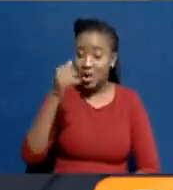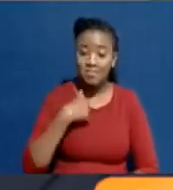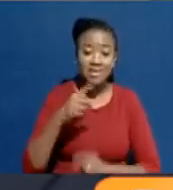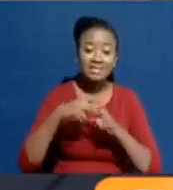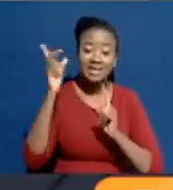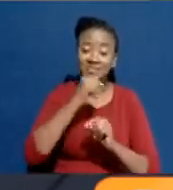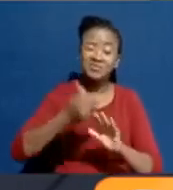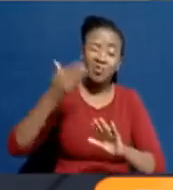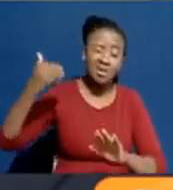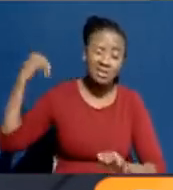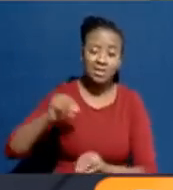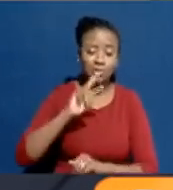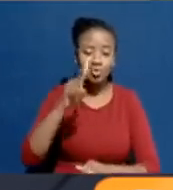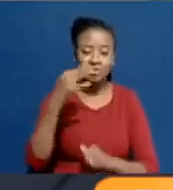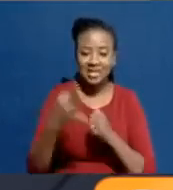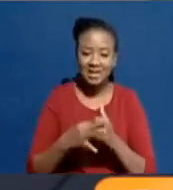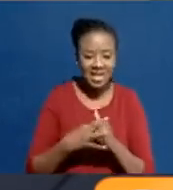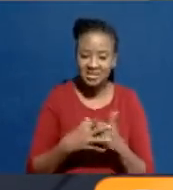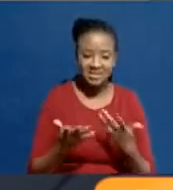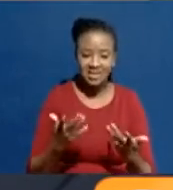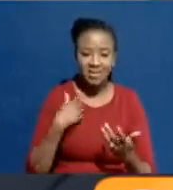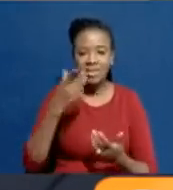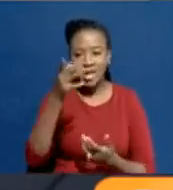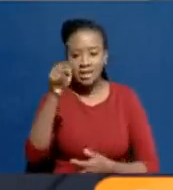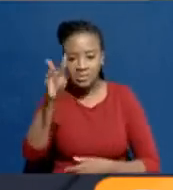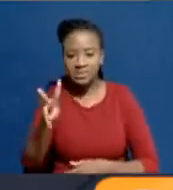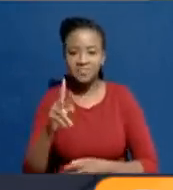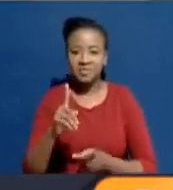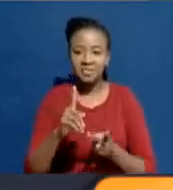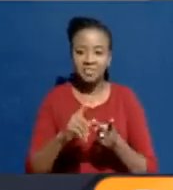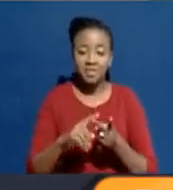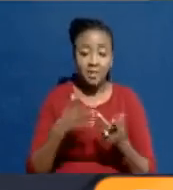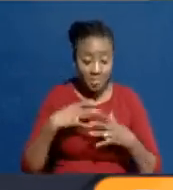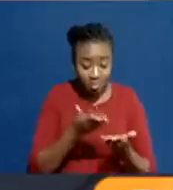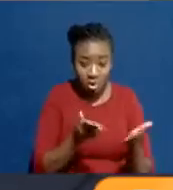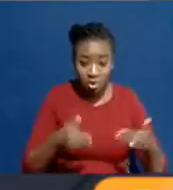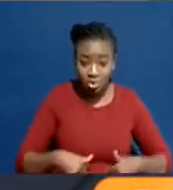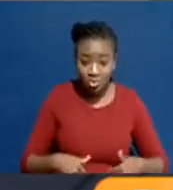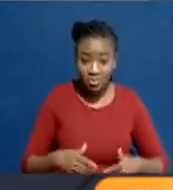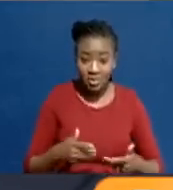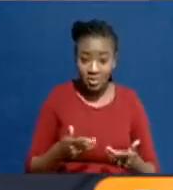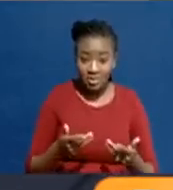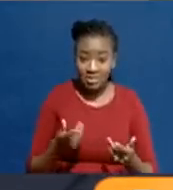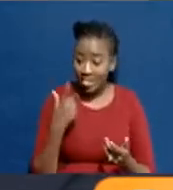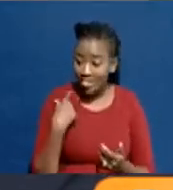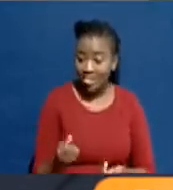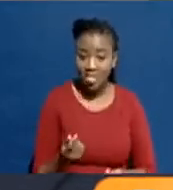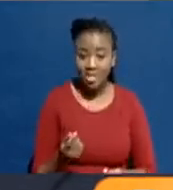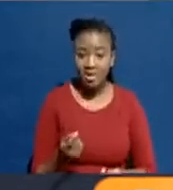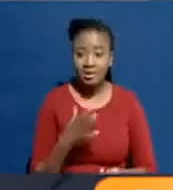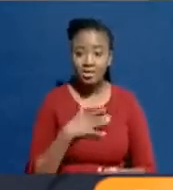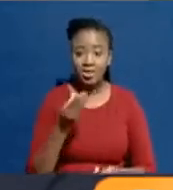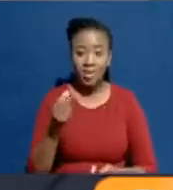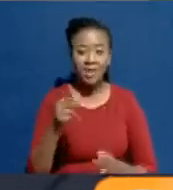before digital media. I was on TV. I was born on TV. These people are not born on TV. I have made my little money